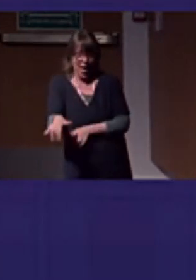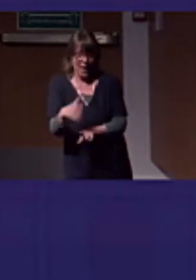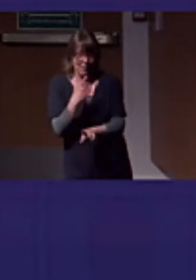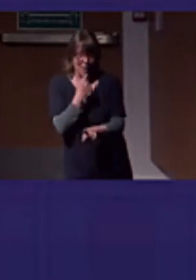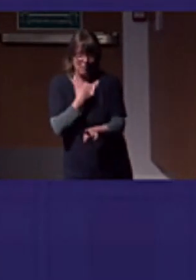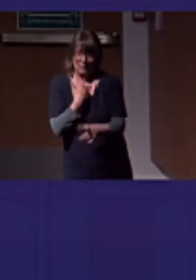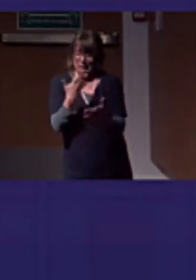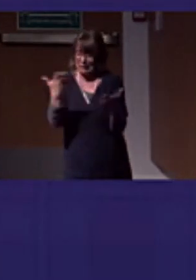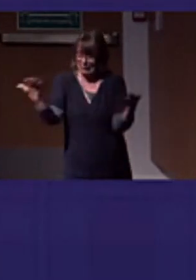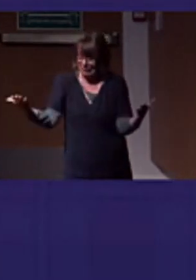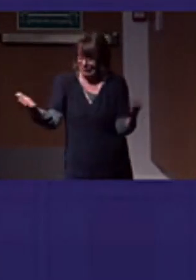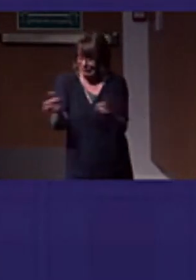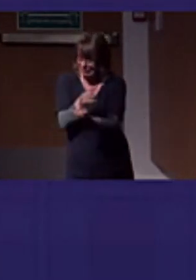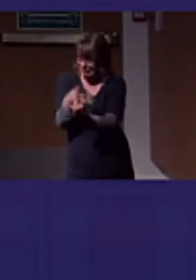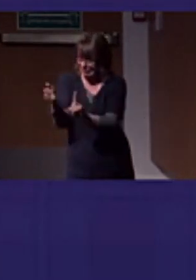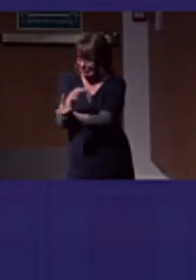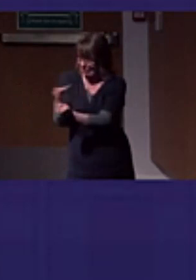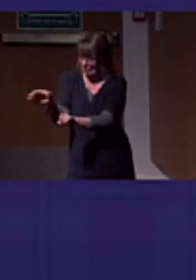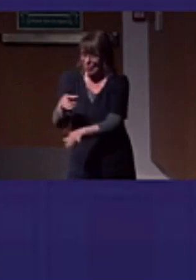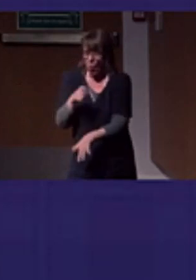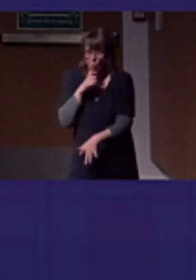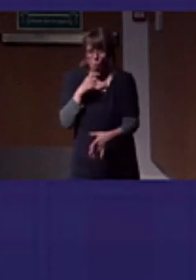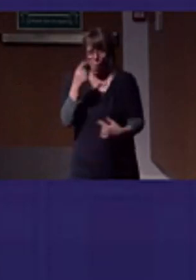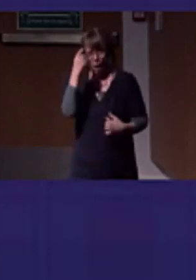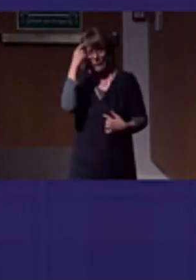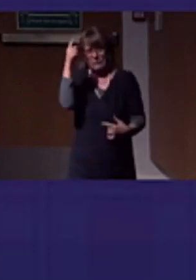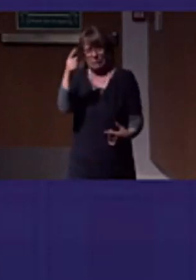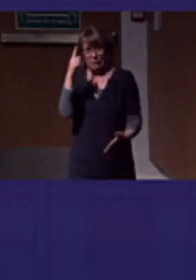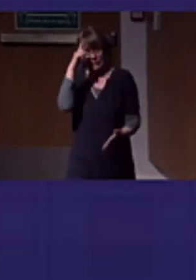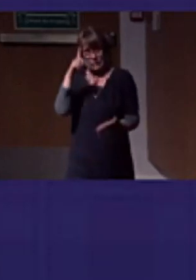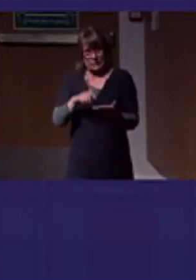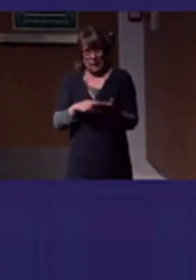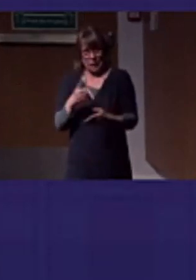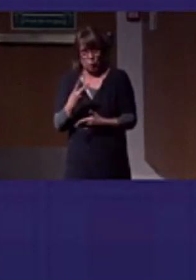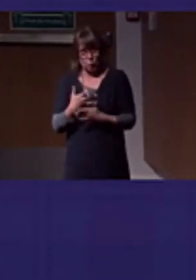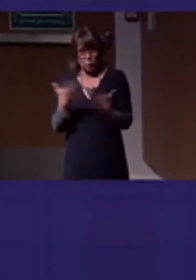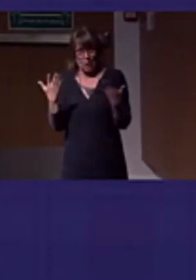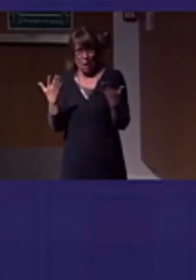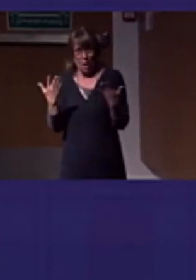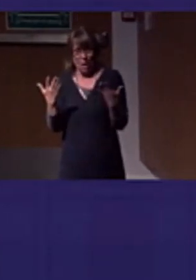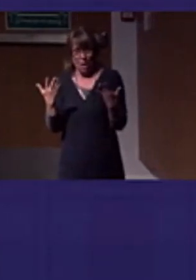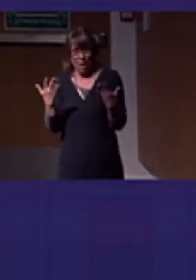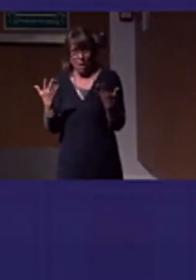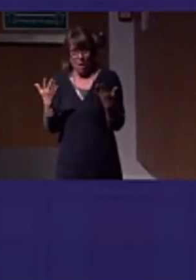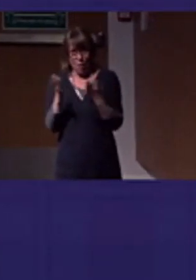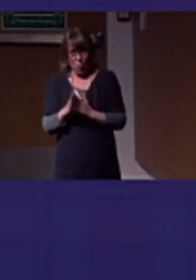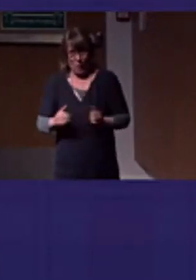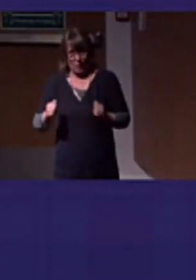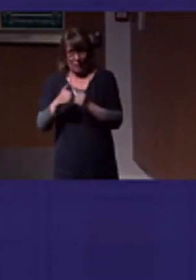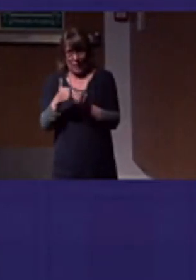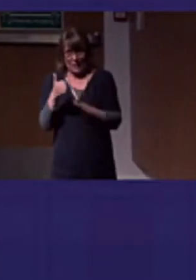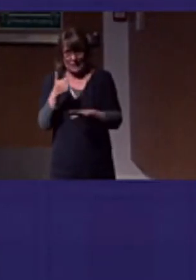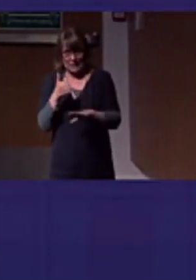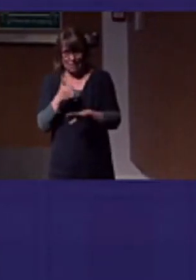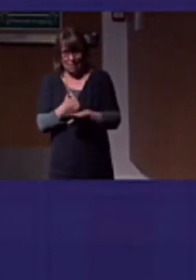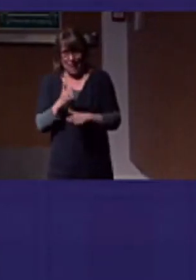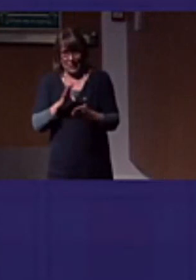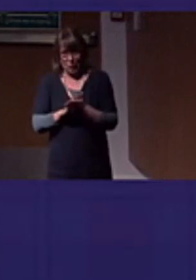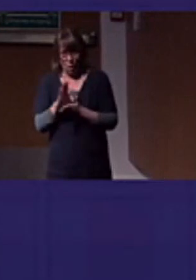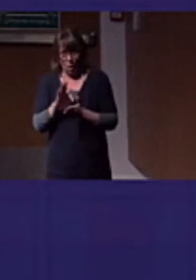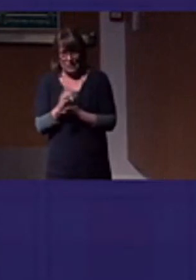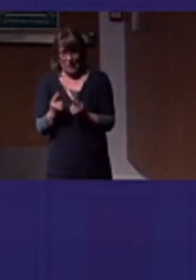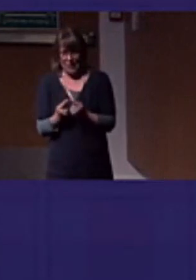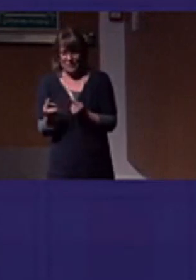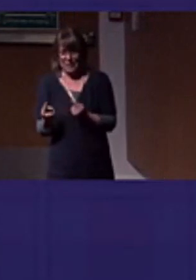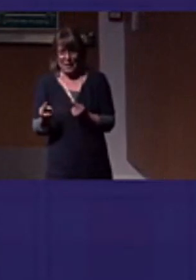I honestly don't know whose idea it was to decide we would do a 2-day event over a bank holiday weekend, literally 20 minutes from